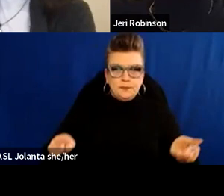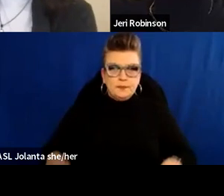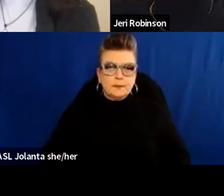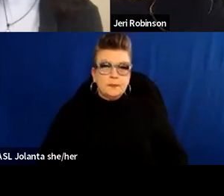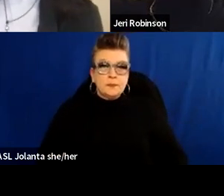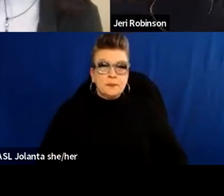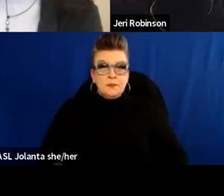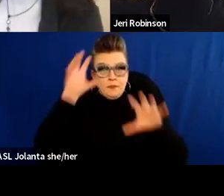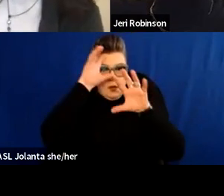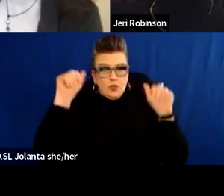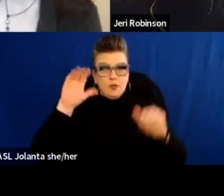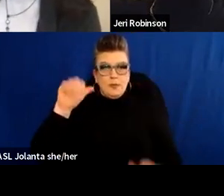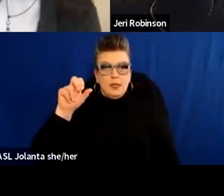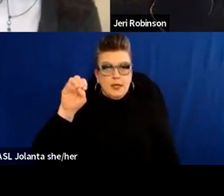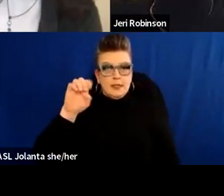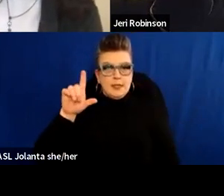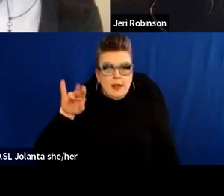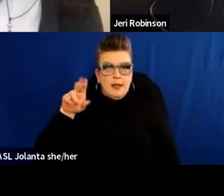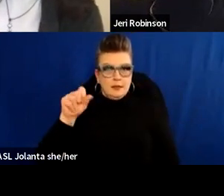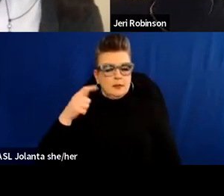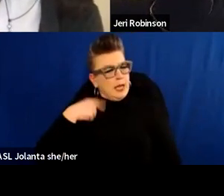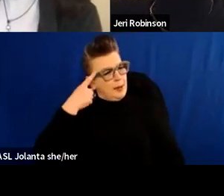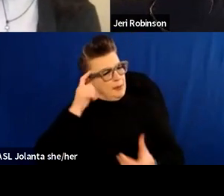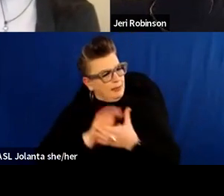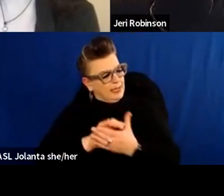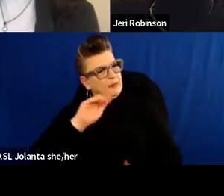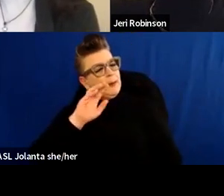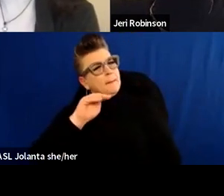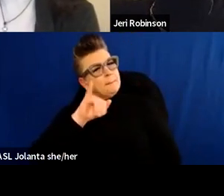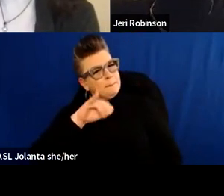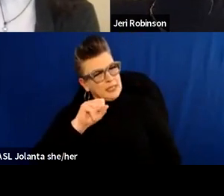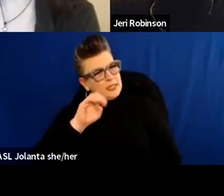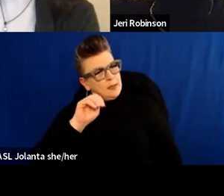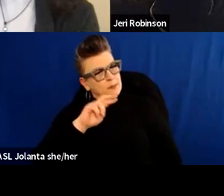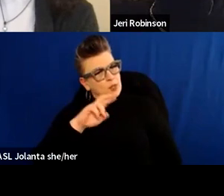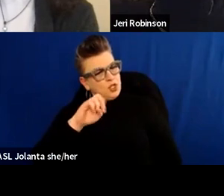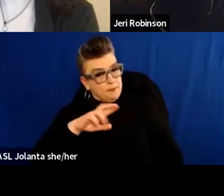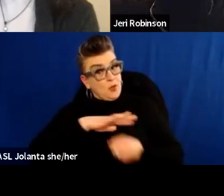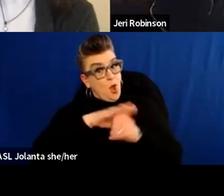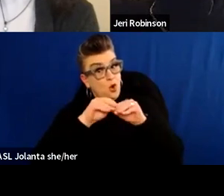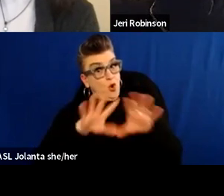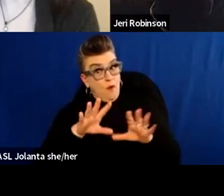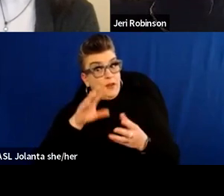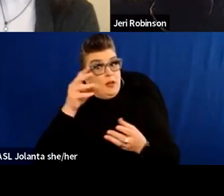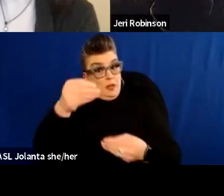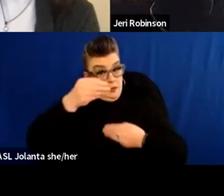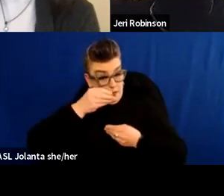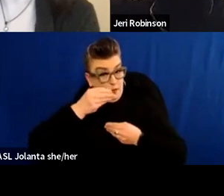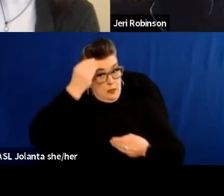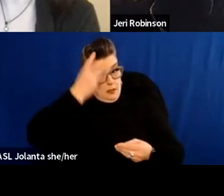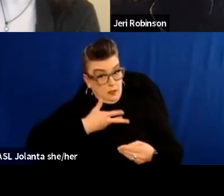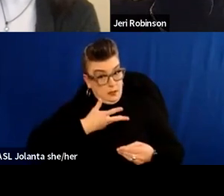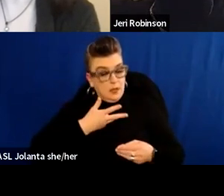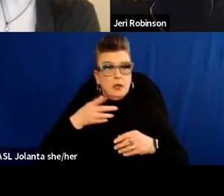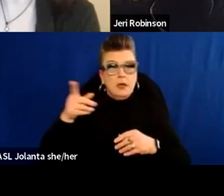um i believe uh ms mercer that the tests the covet cases that we get are ones that are reported